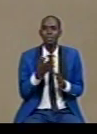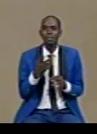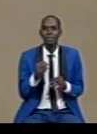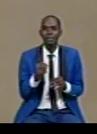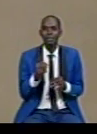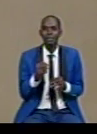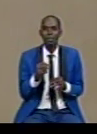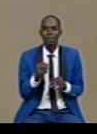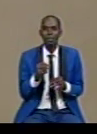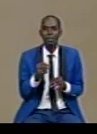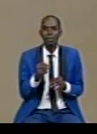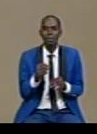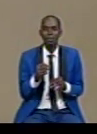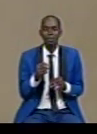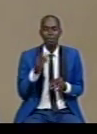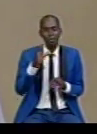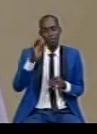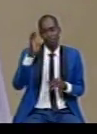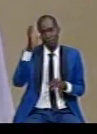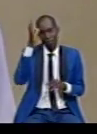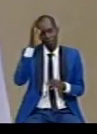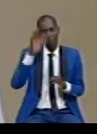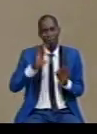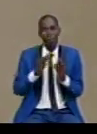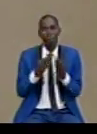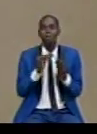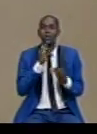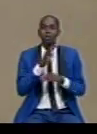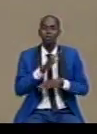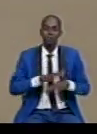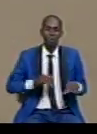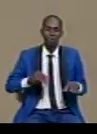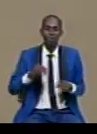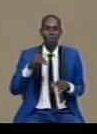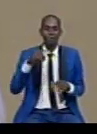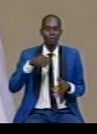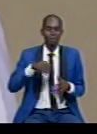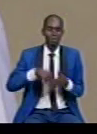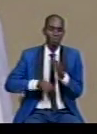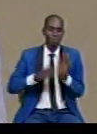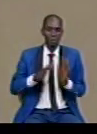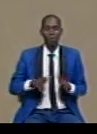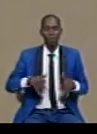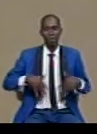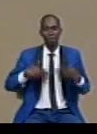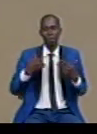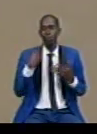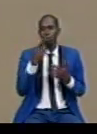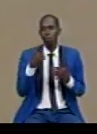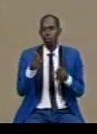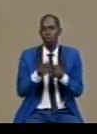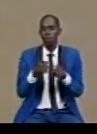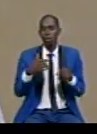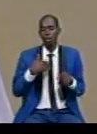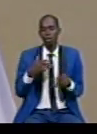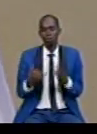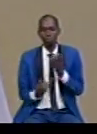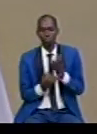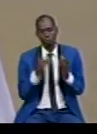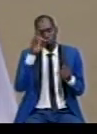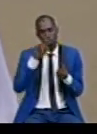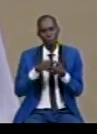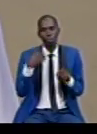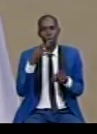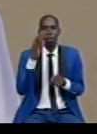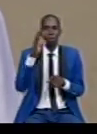called Deeper Life Family, because I have two junior brothers who are also pastors in the church, and one of my junior sisters